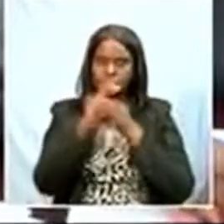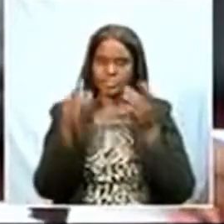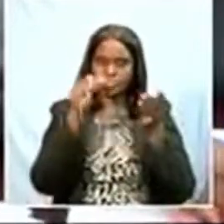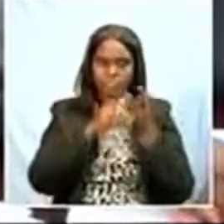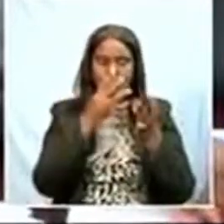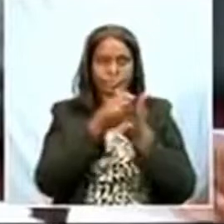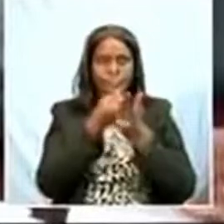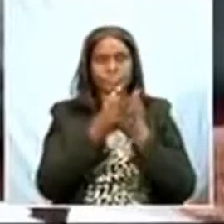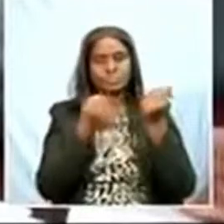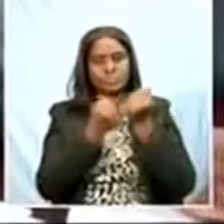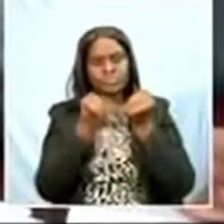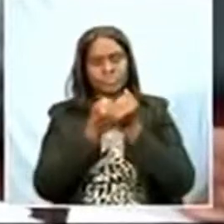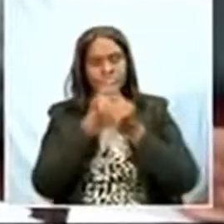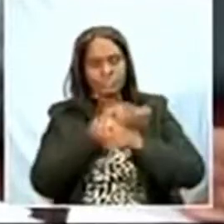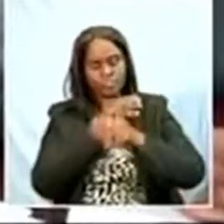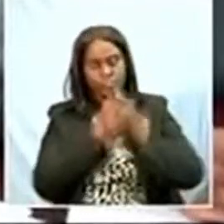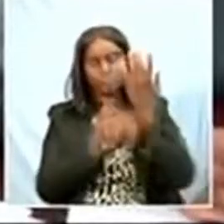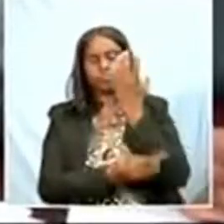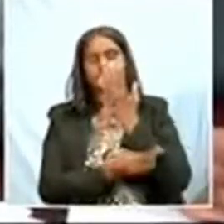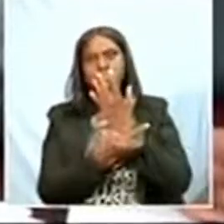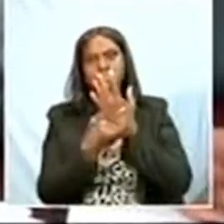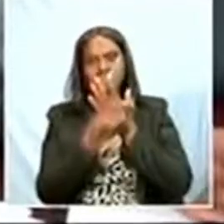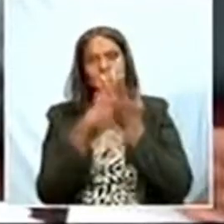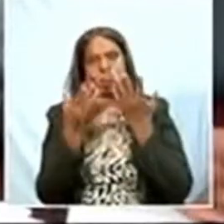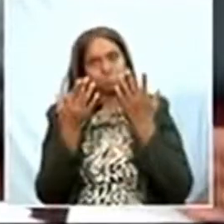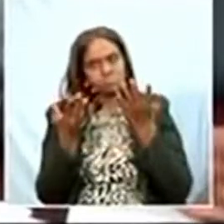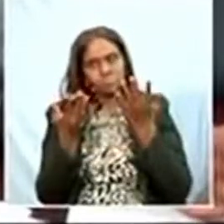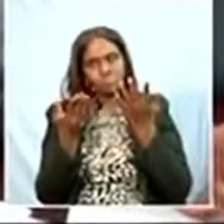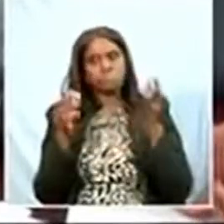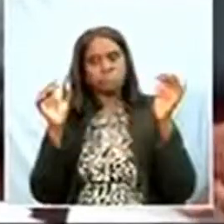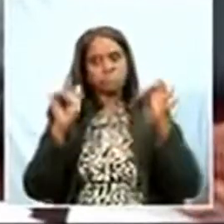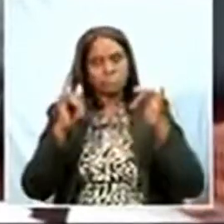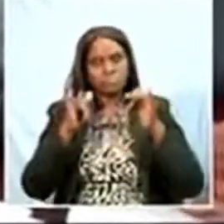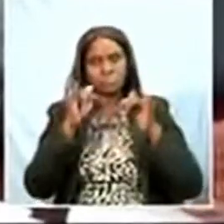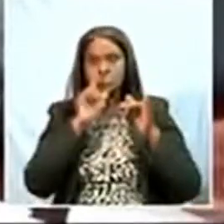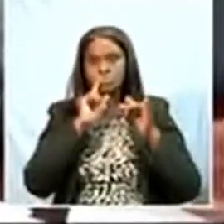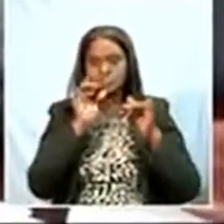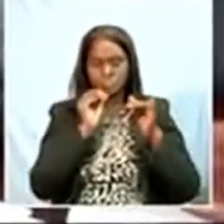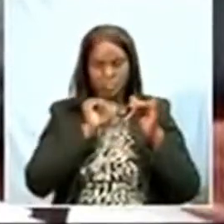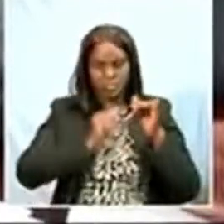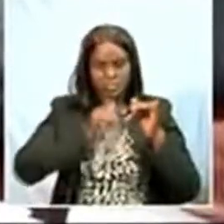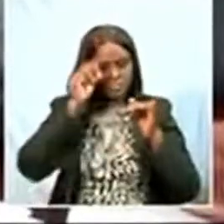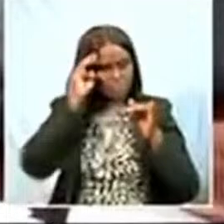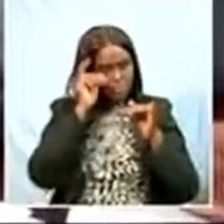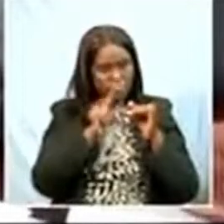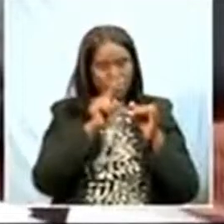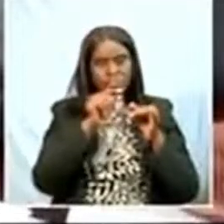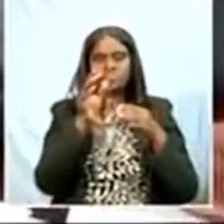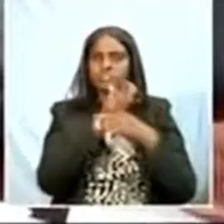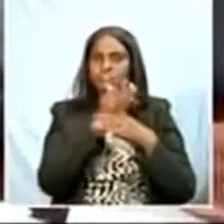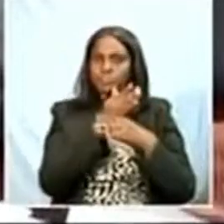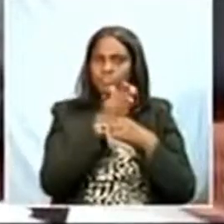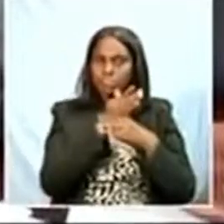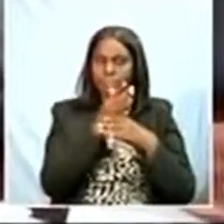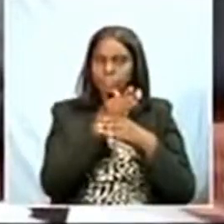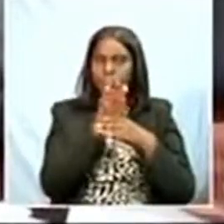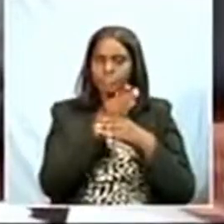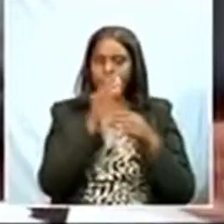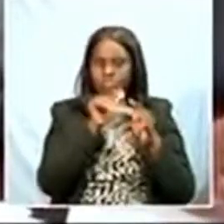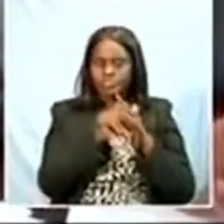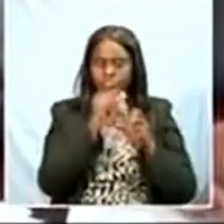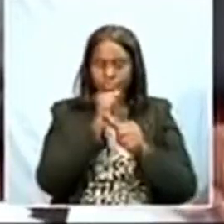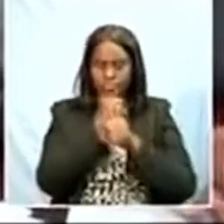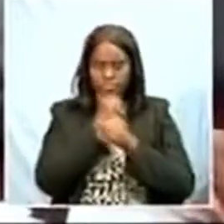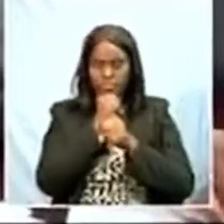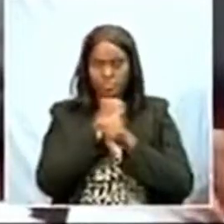finance investment in development. Well, yes, our ministry, the Ministry of Commerce, Trade and Industry, in